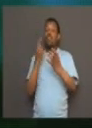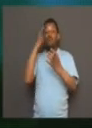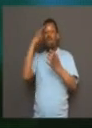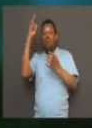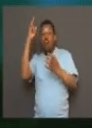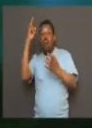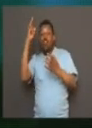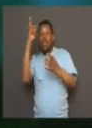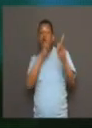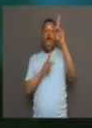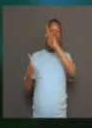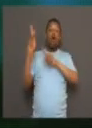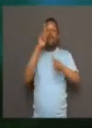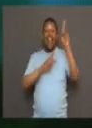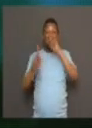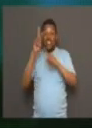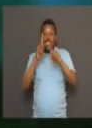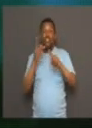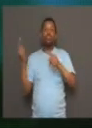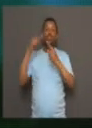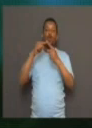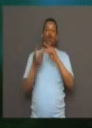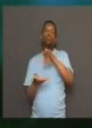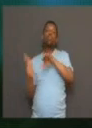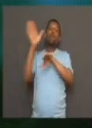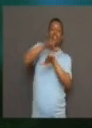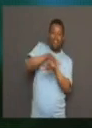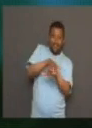a population to double.